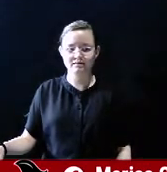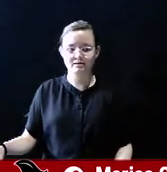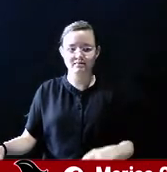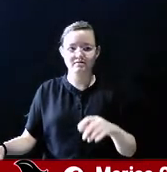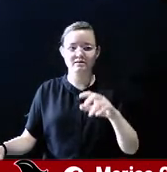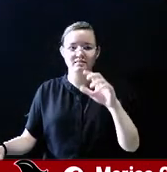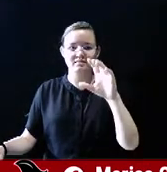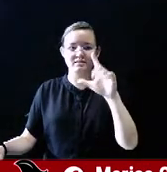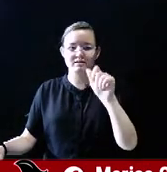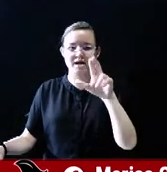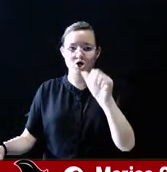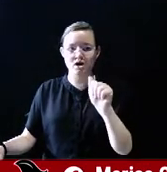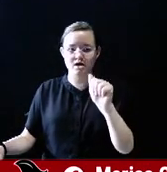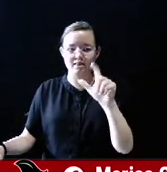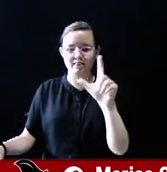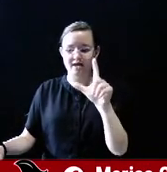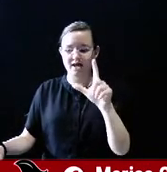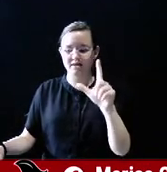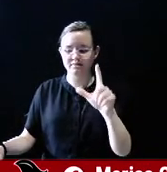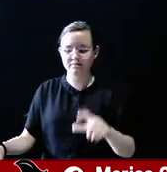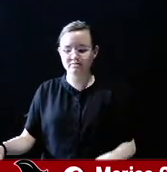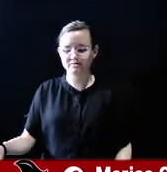Clara McKenzie Land.